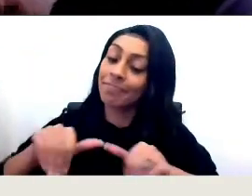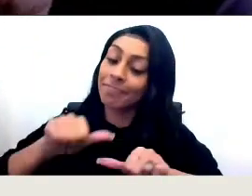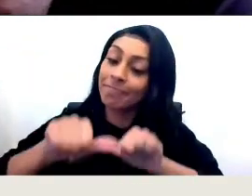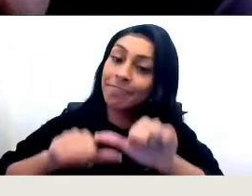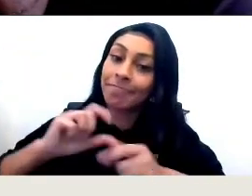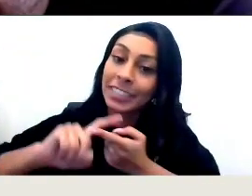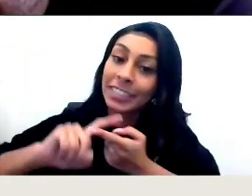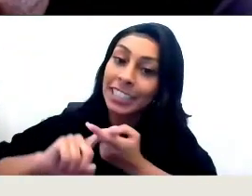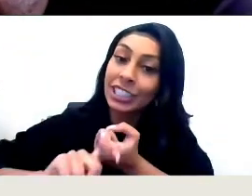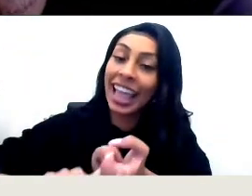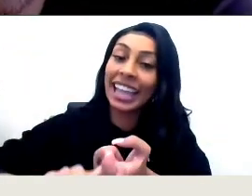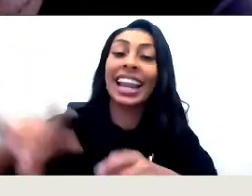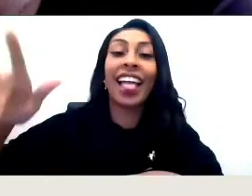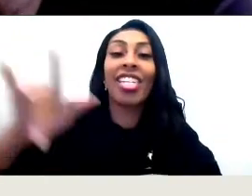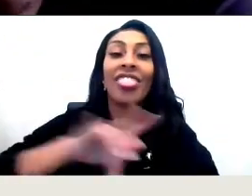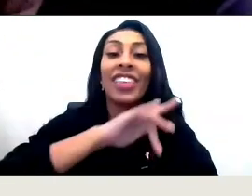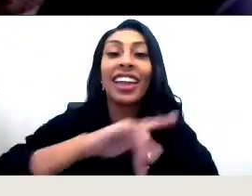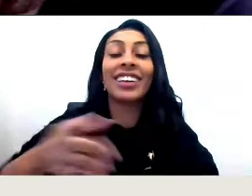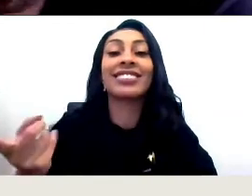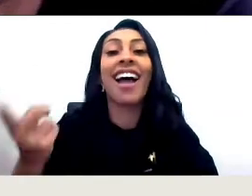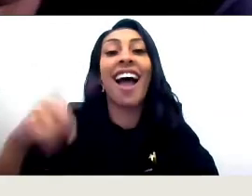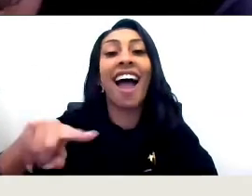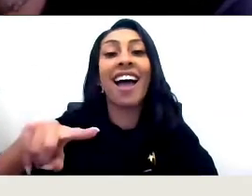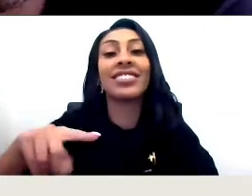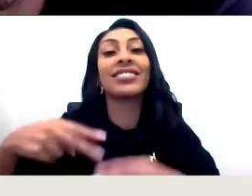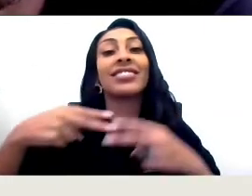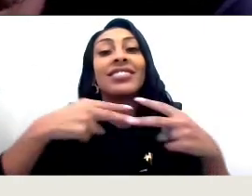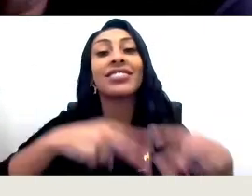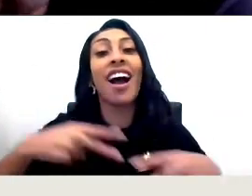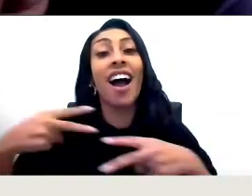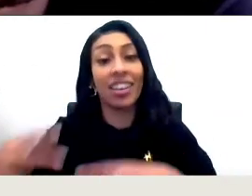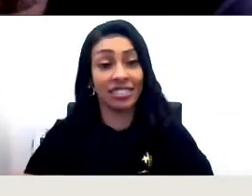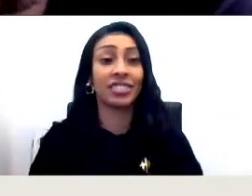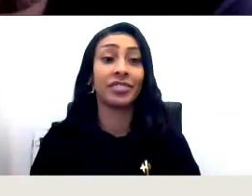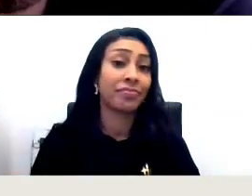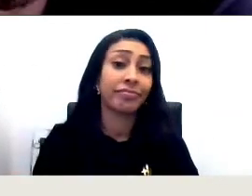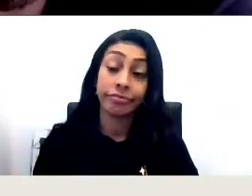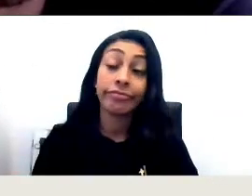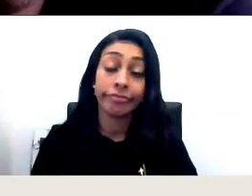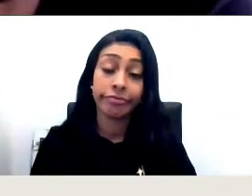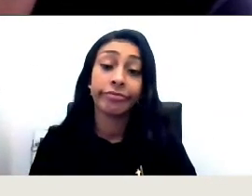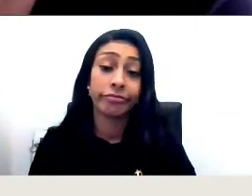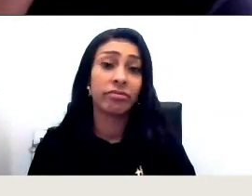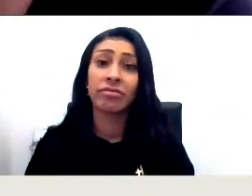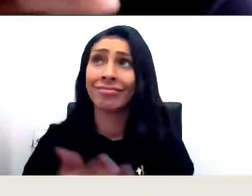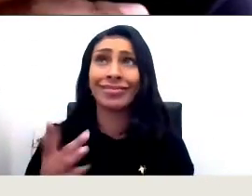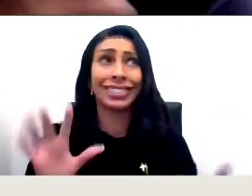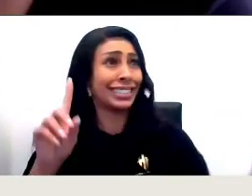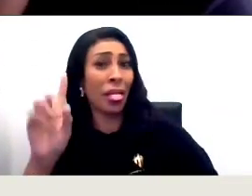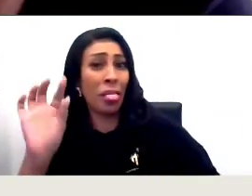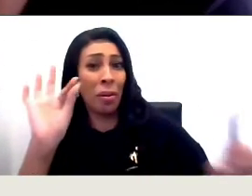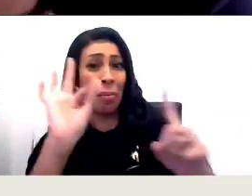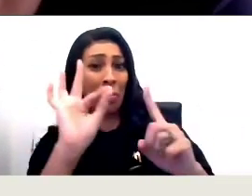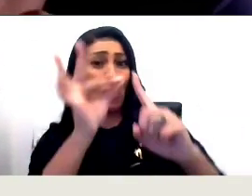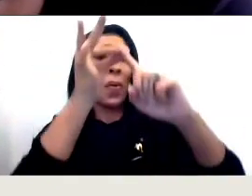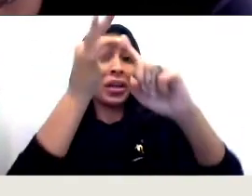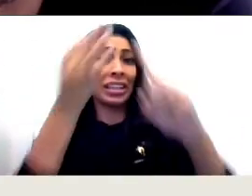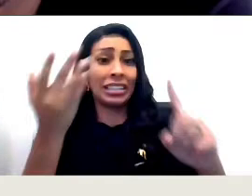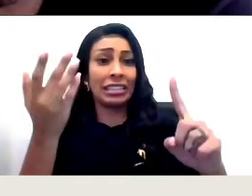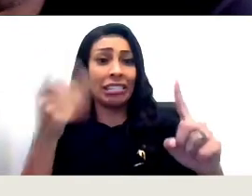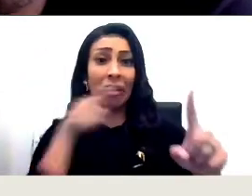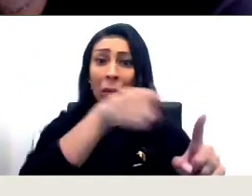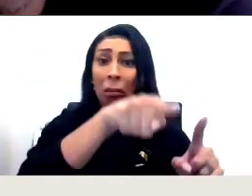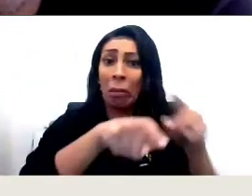come together as players in the industry and we're like, look, you know, there's no point of us continuously